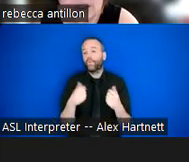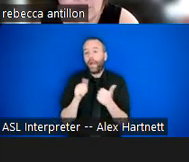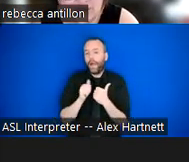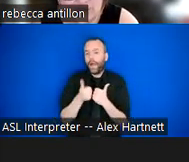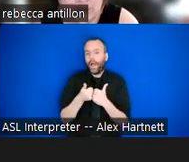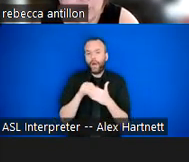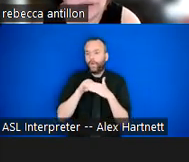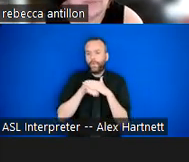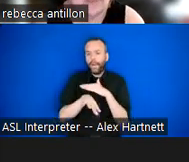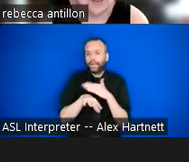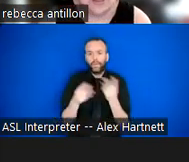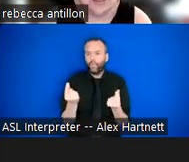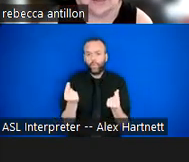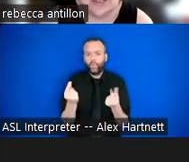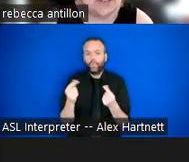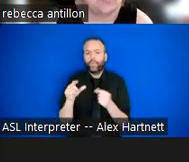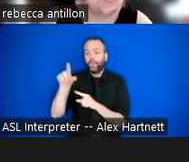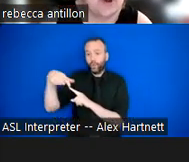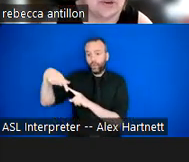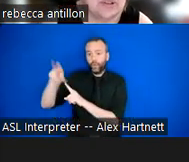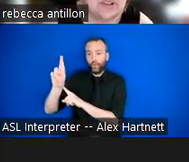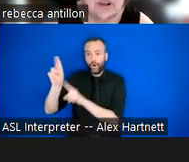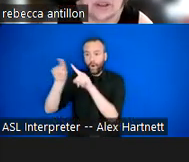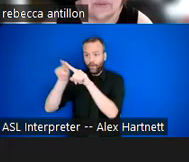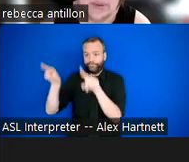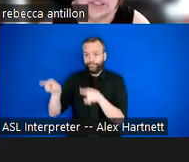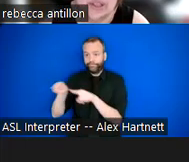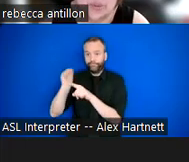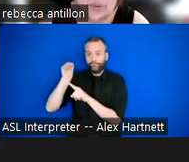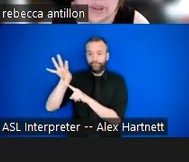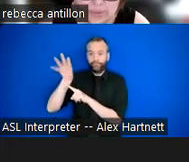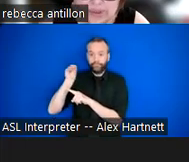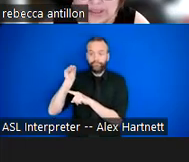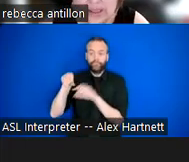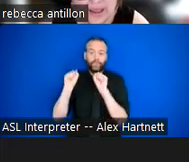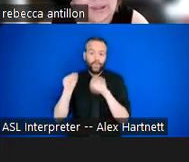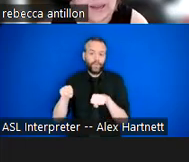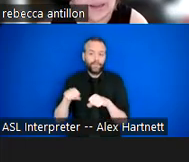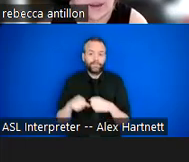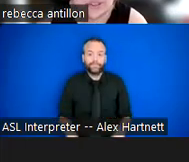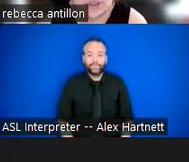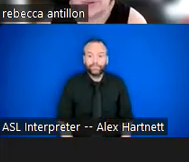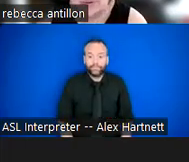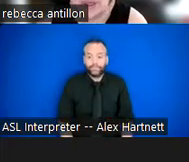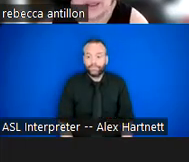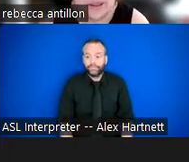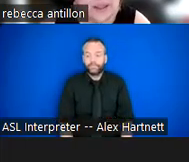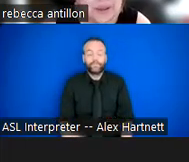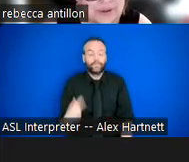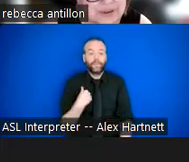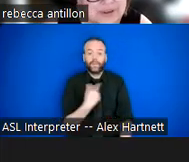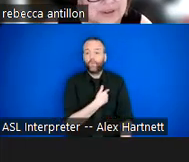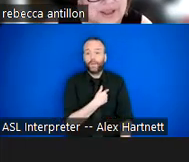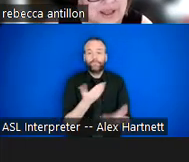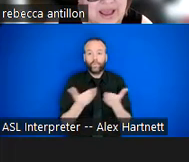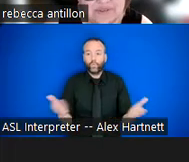screen to learn more. And just as a reminder, this is all information that we will be sending out to you